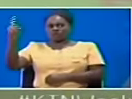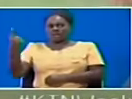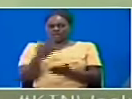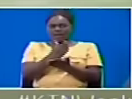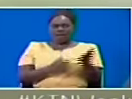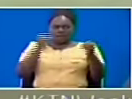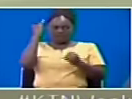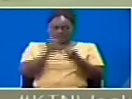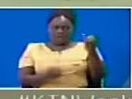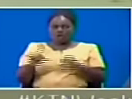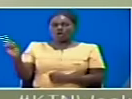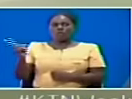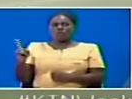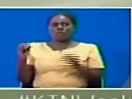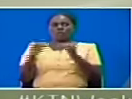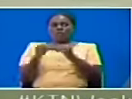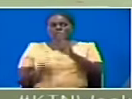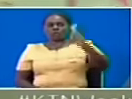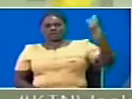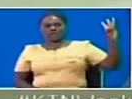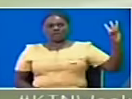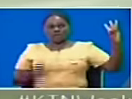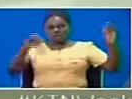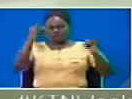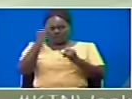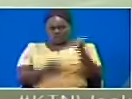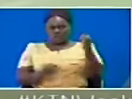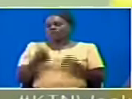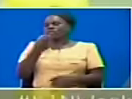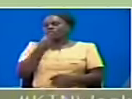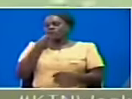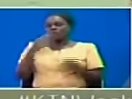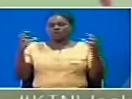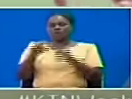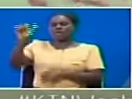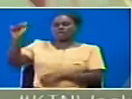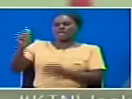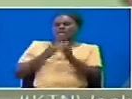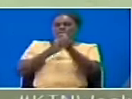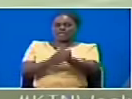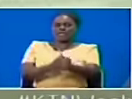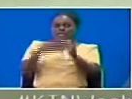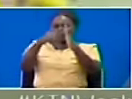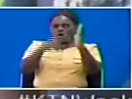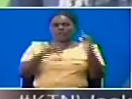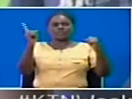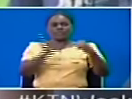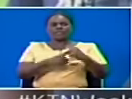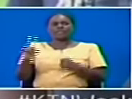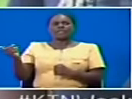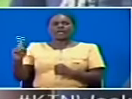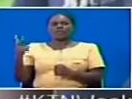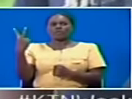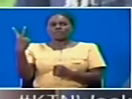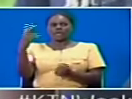semifinal, while Nairobi will take on Western for a place in the final. Nyanza topped Group A with 6 points, with Nairobi taking second place